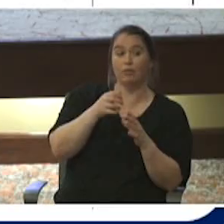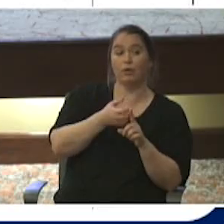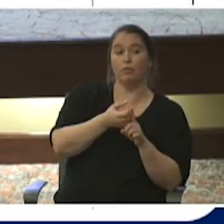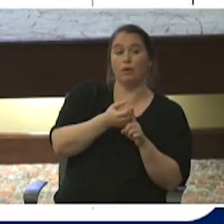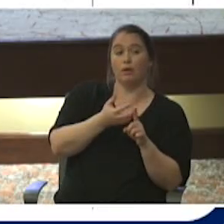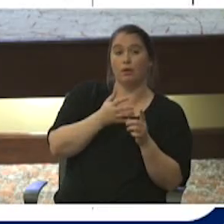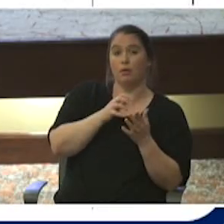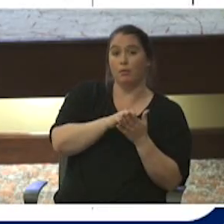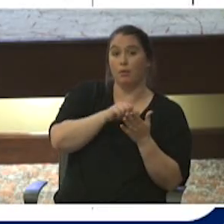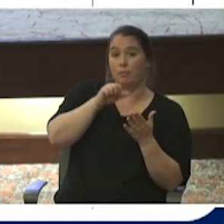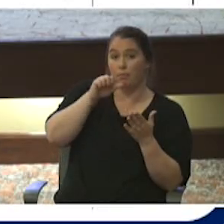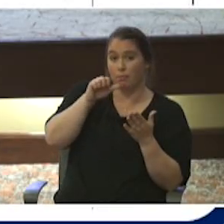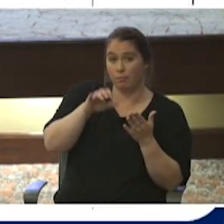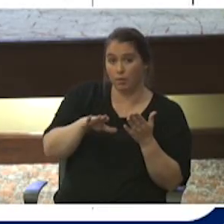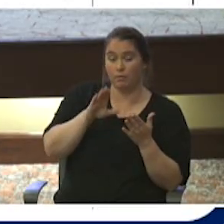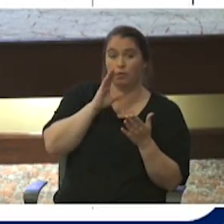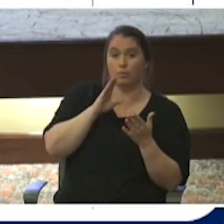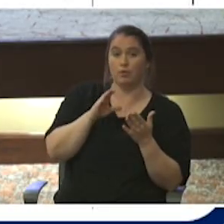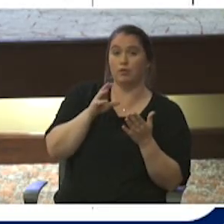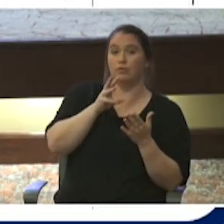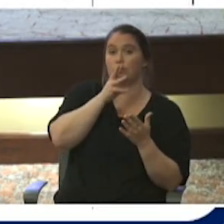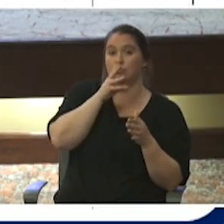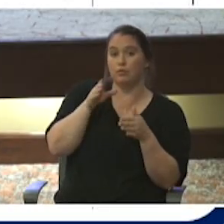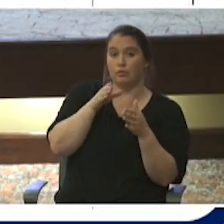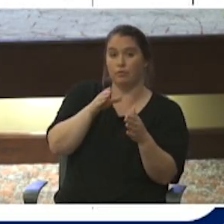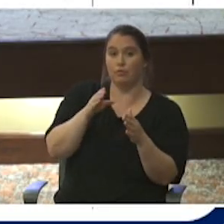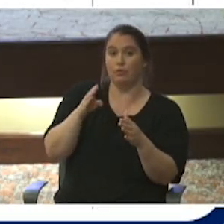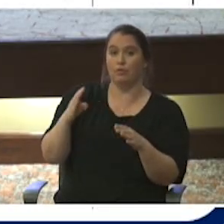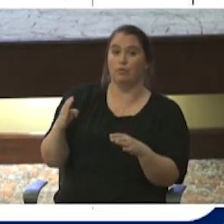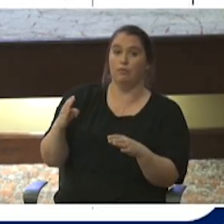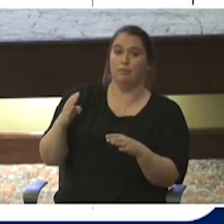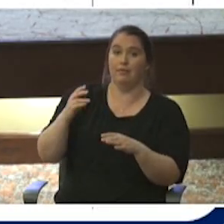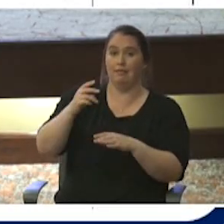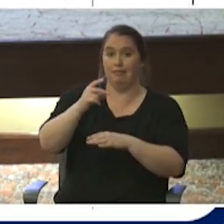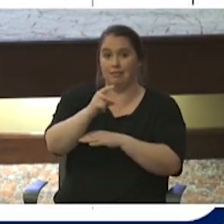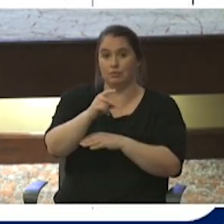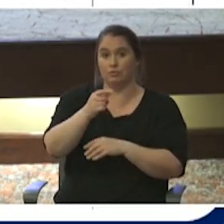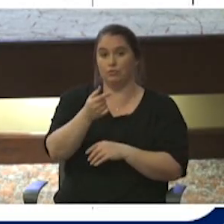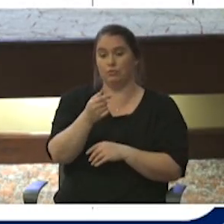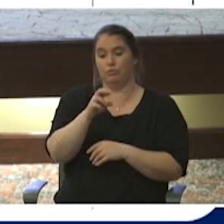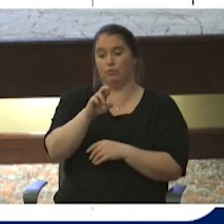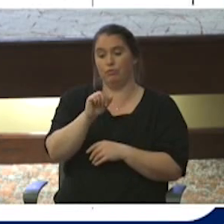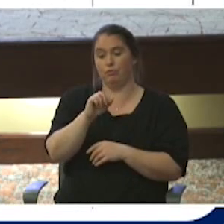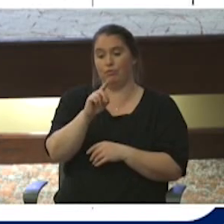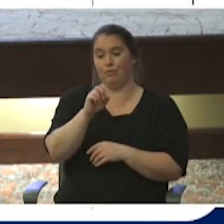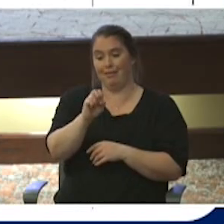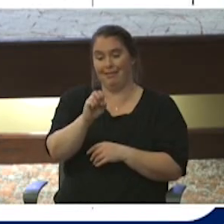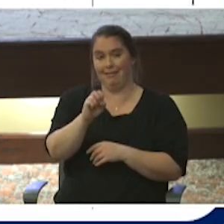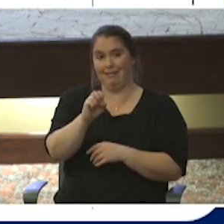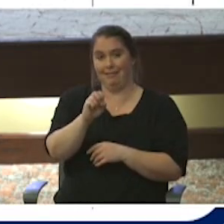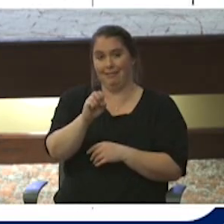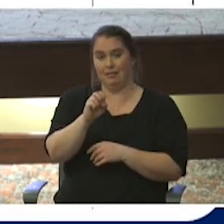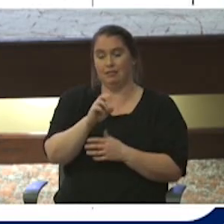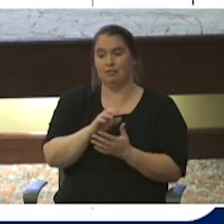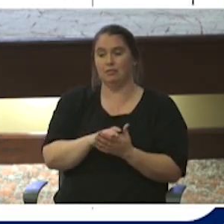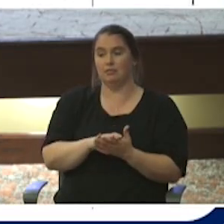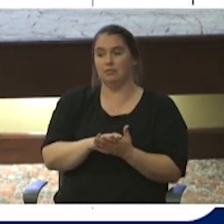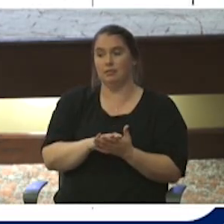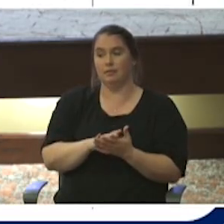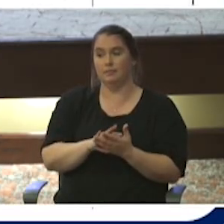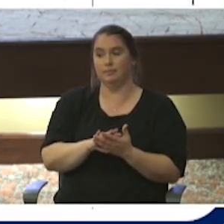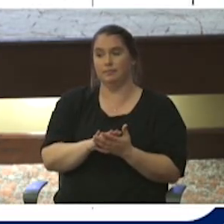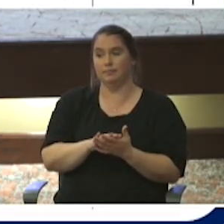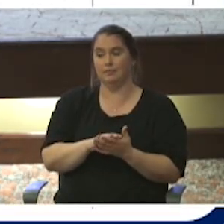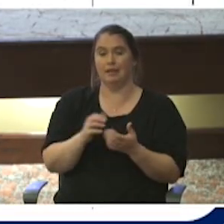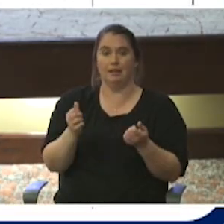would basically tie the Riverwalk back to grade at Webster, and all of this superstructure and extension would